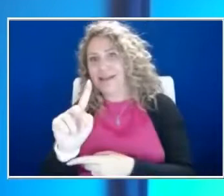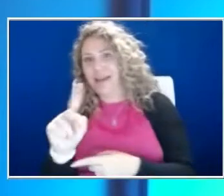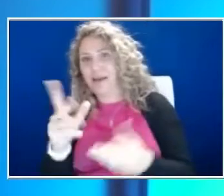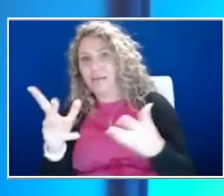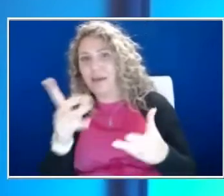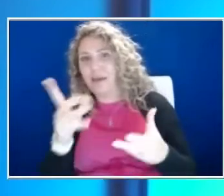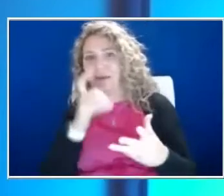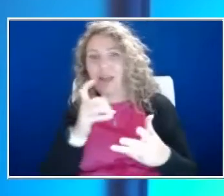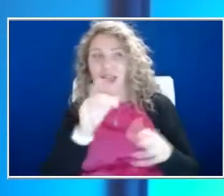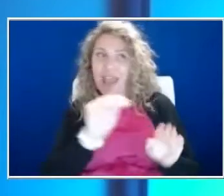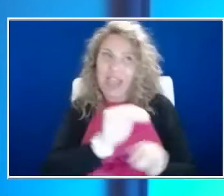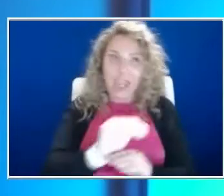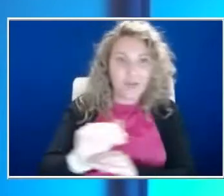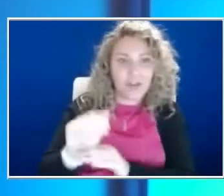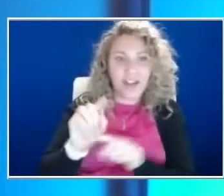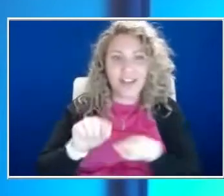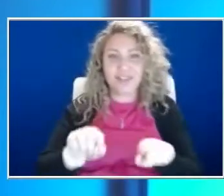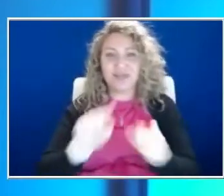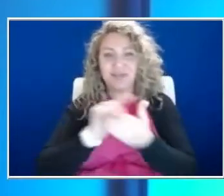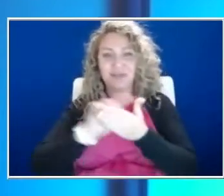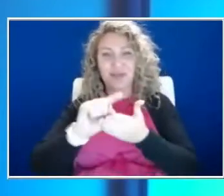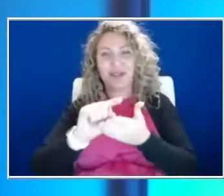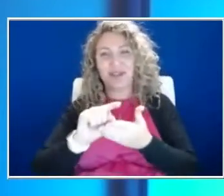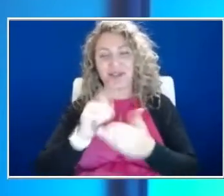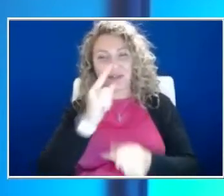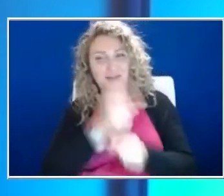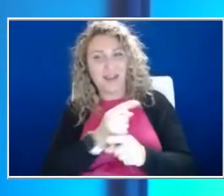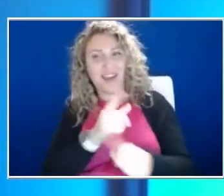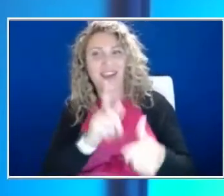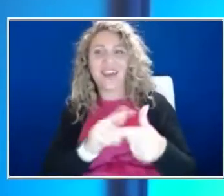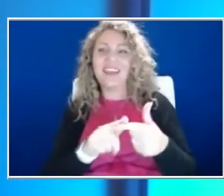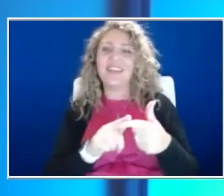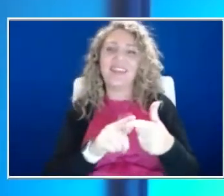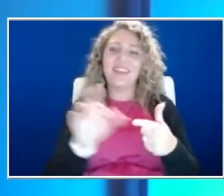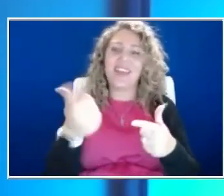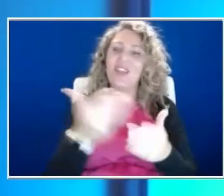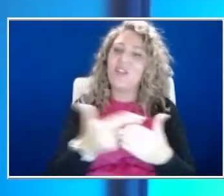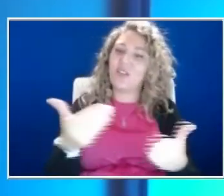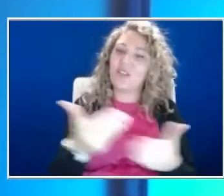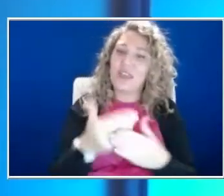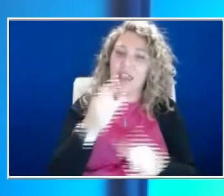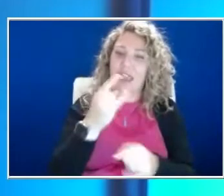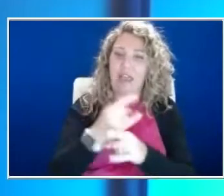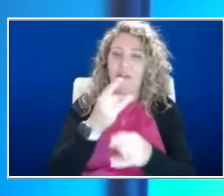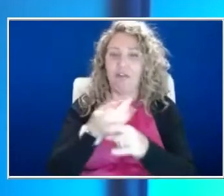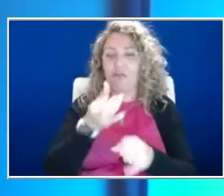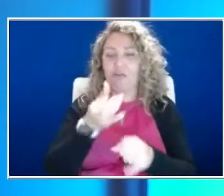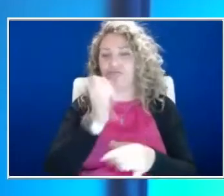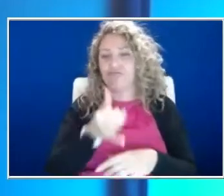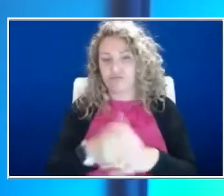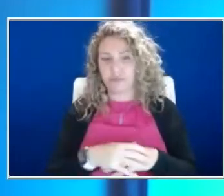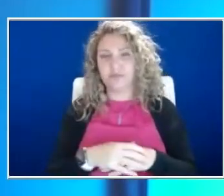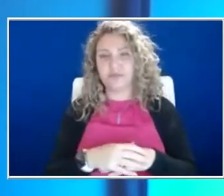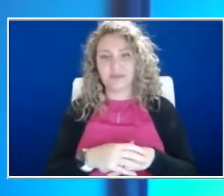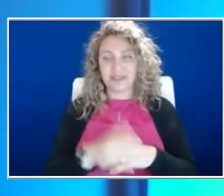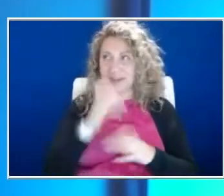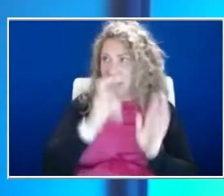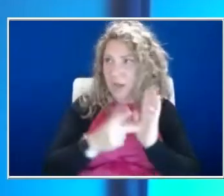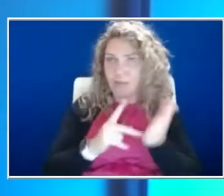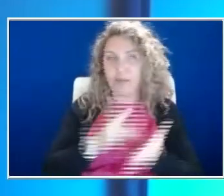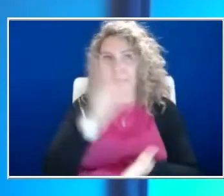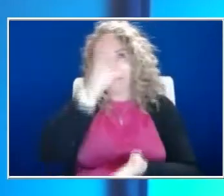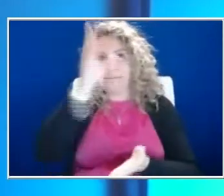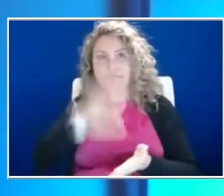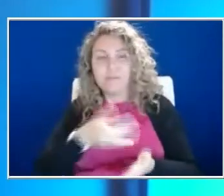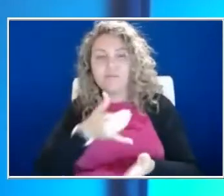night of the week. Yeah. Right? And then the other thing is alcohol intake. Again, it doesn't mean you can't ever have alcohol,